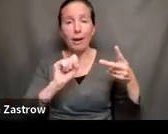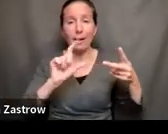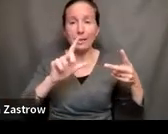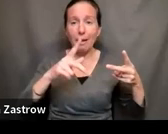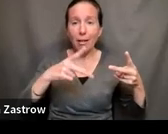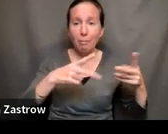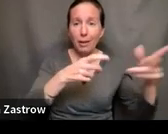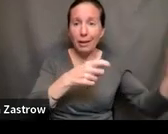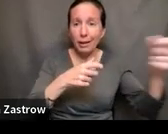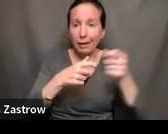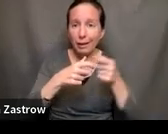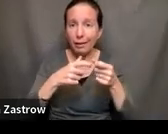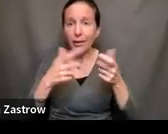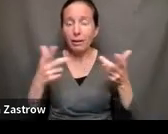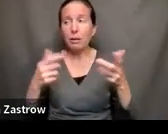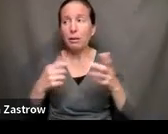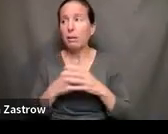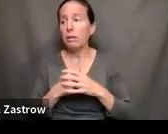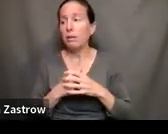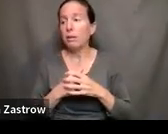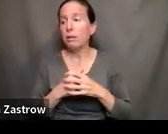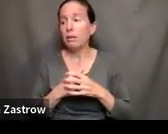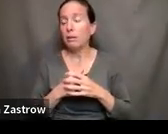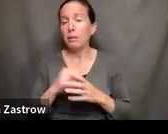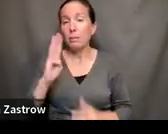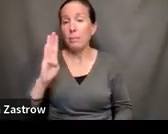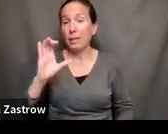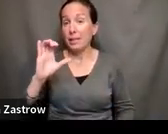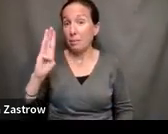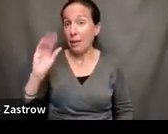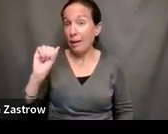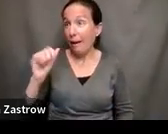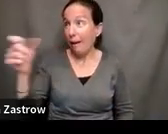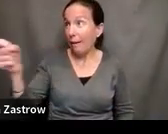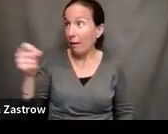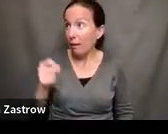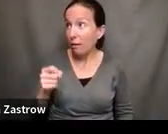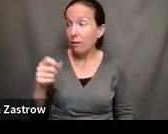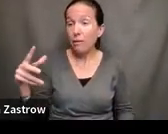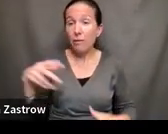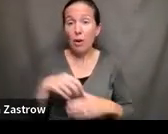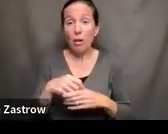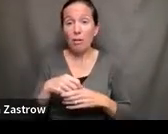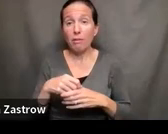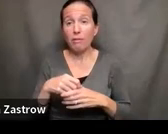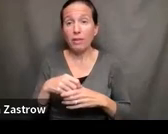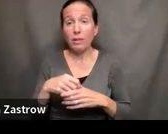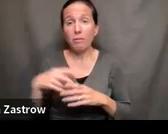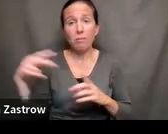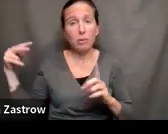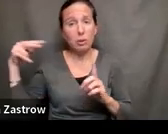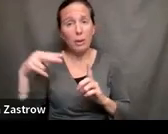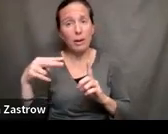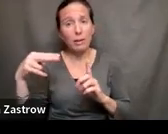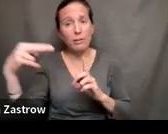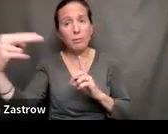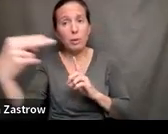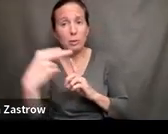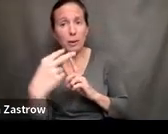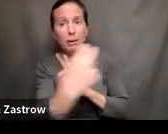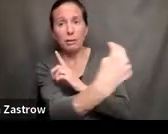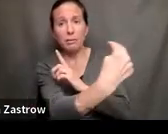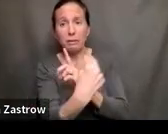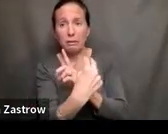path. You know, maybe if you have access to a BCBA, who might, and just sometimes just talking it